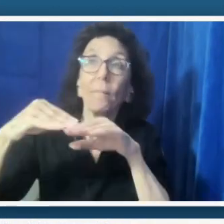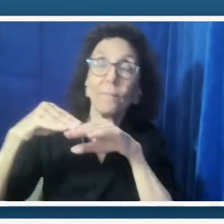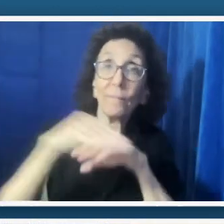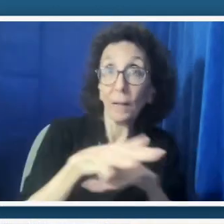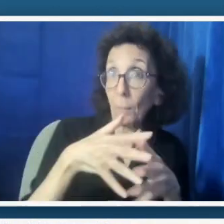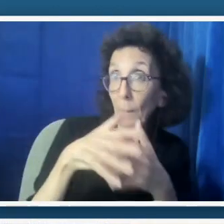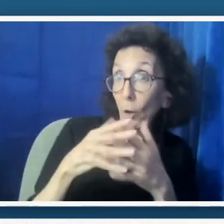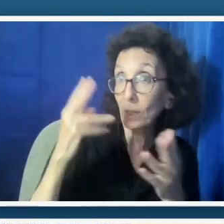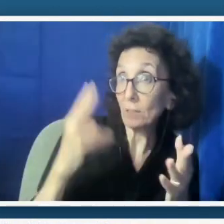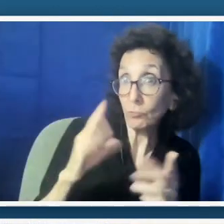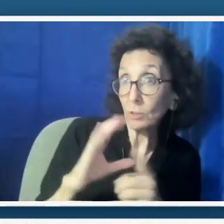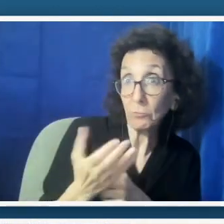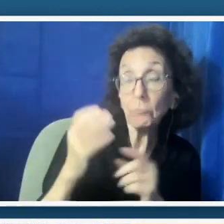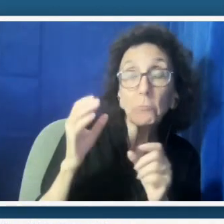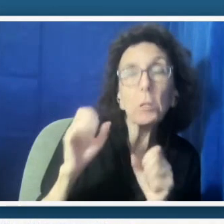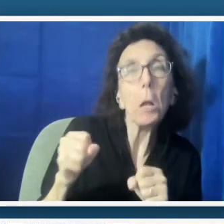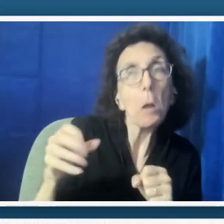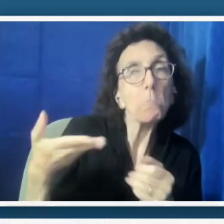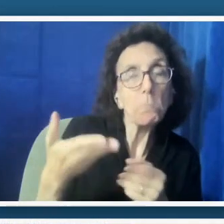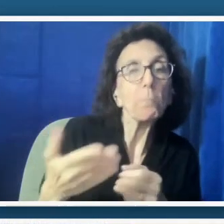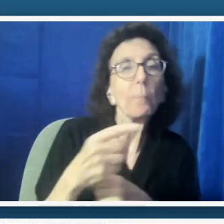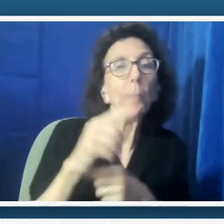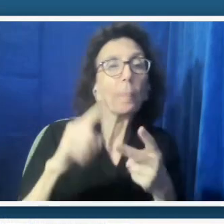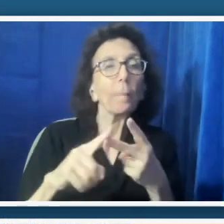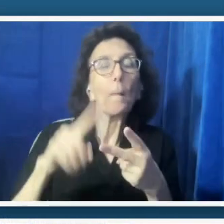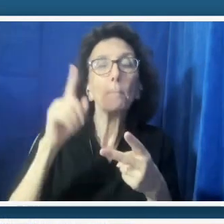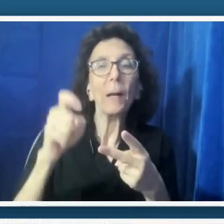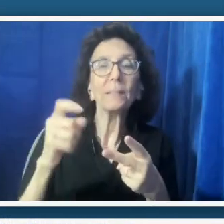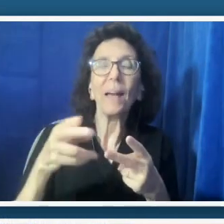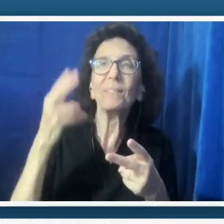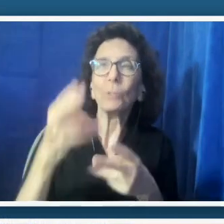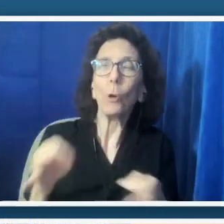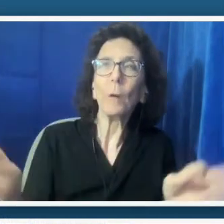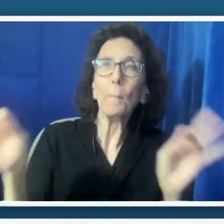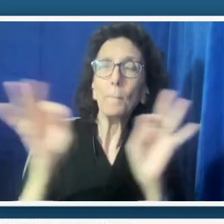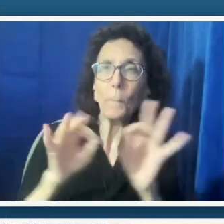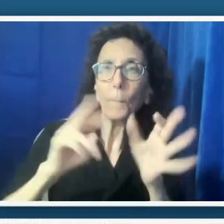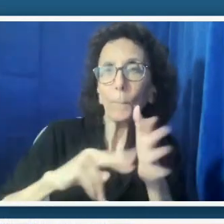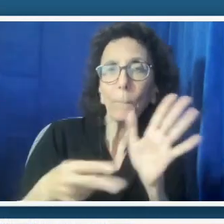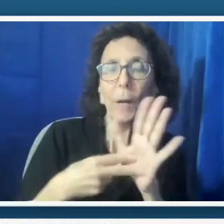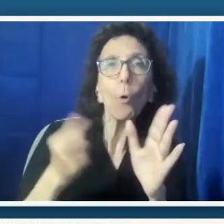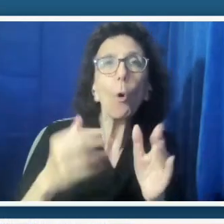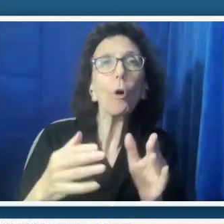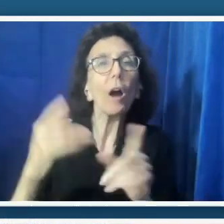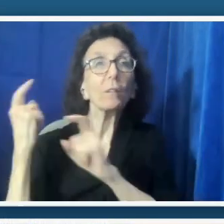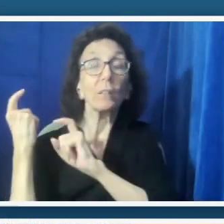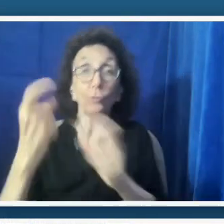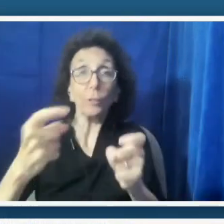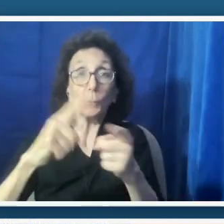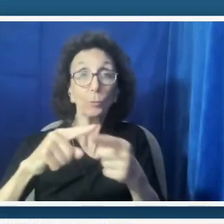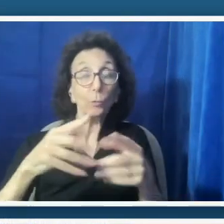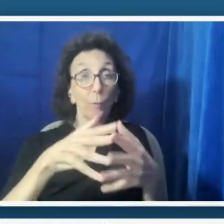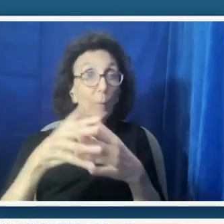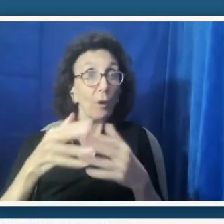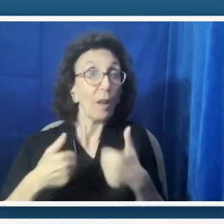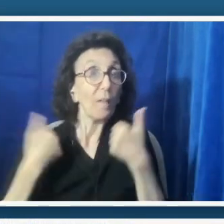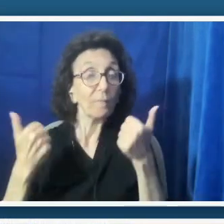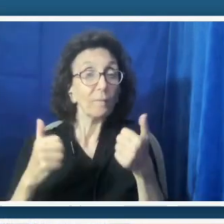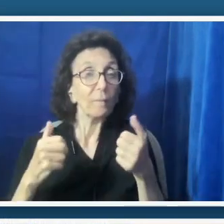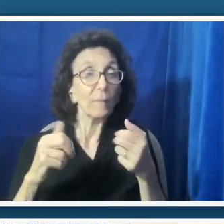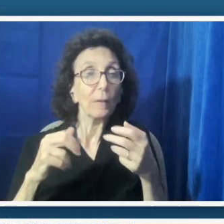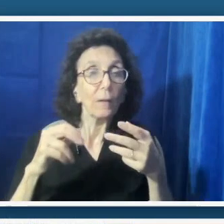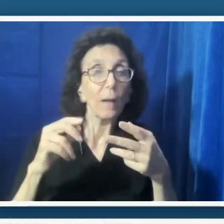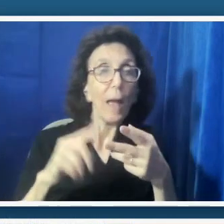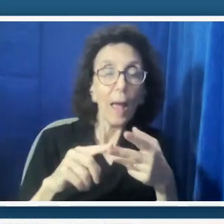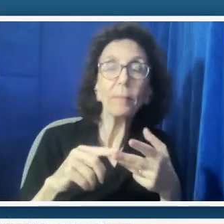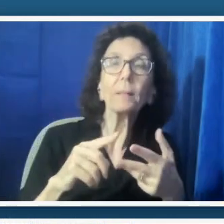culture. They all must be historically significant or reflect enduring contributions to American life, which then must also be deemed